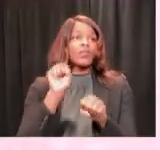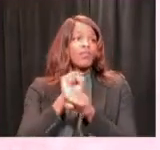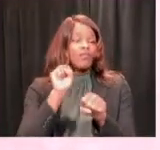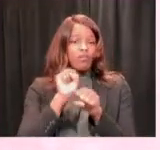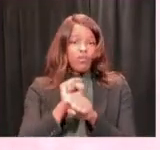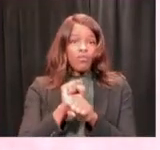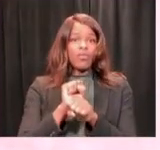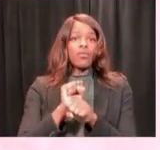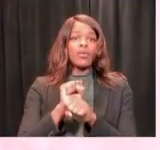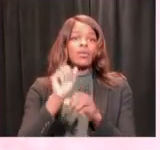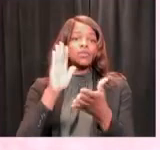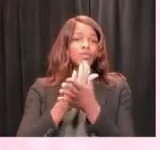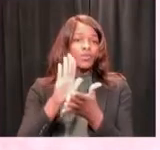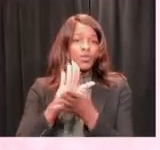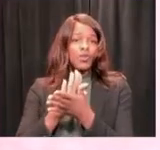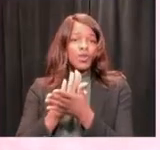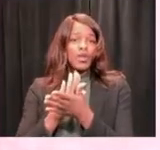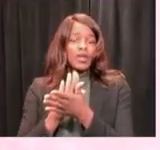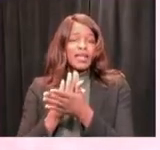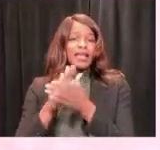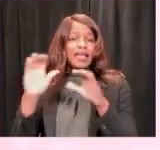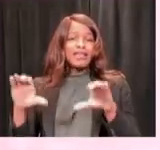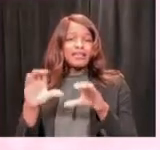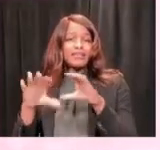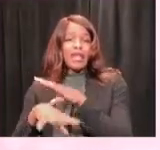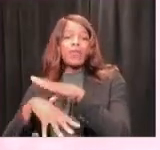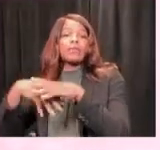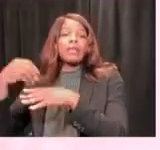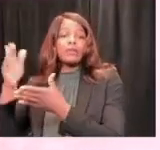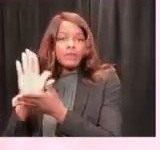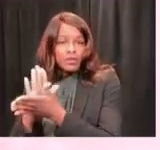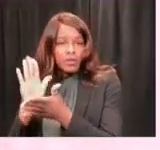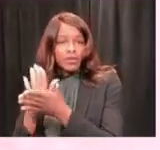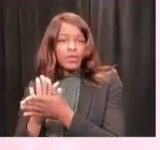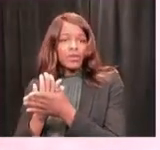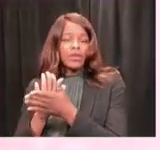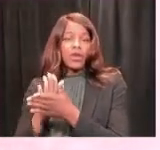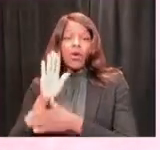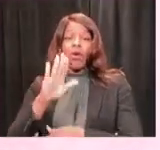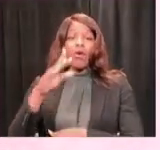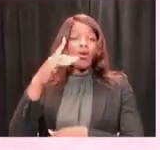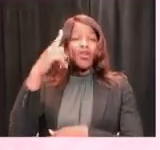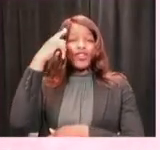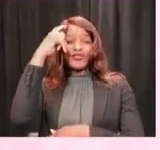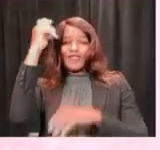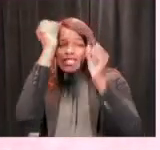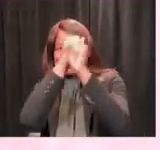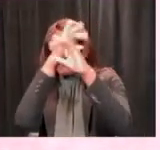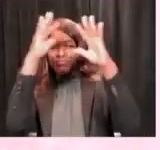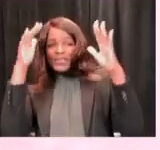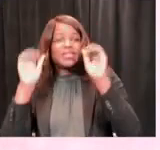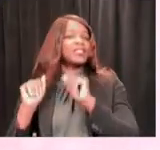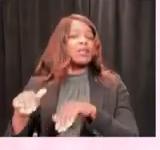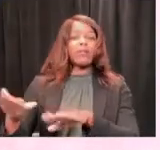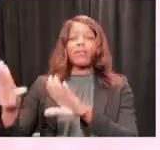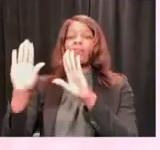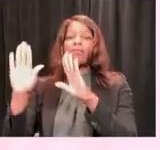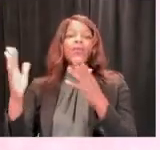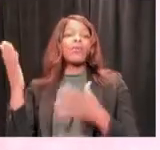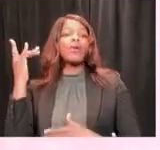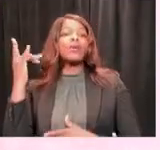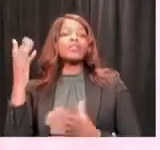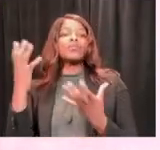extracurricular. I watched her go to great extremes to sacrifice anything that she could to make sure her children had what she